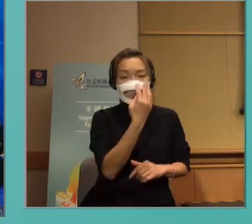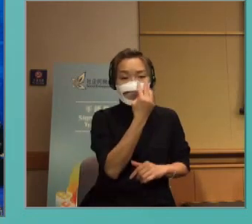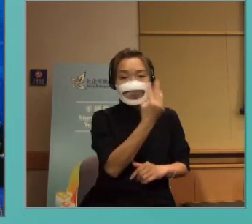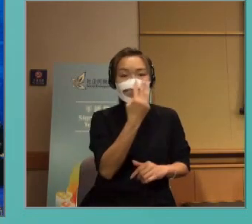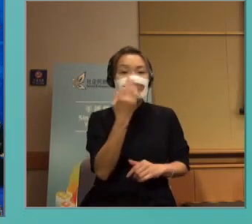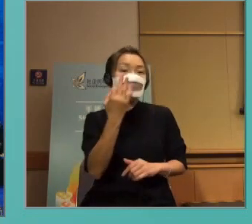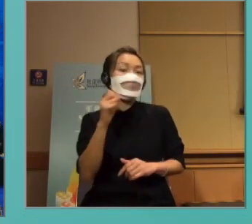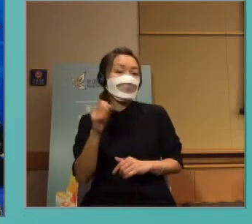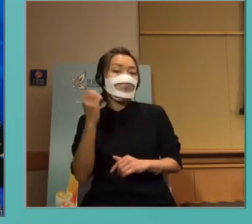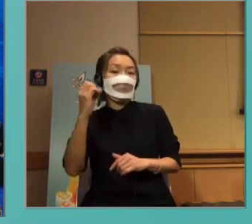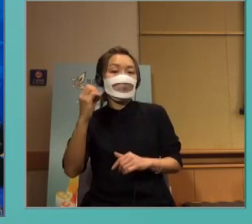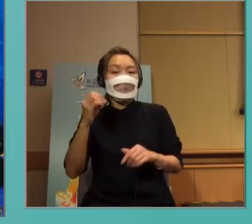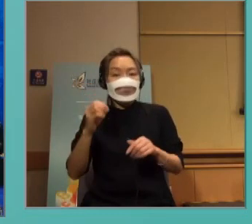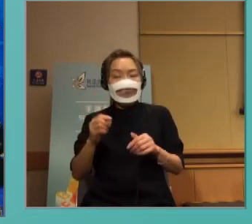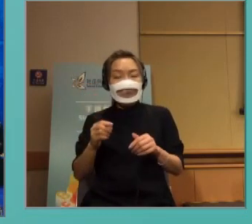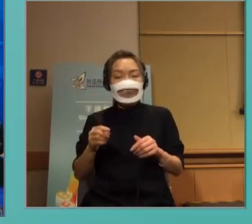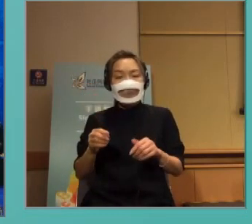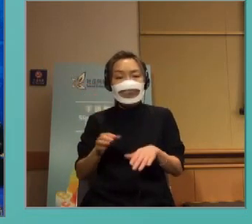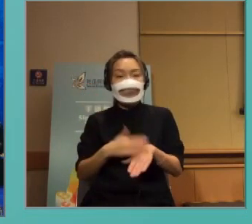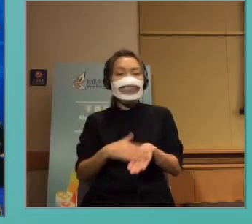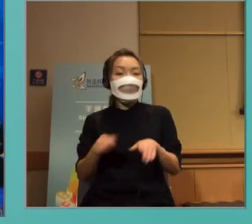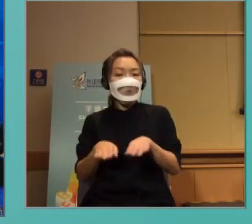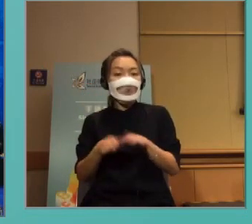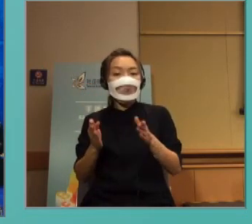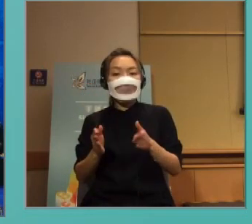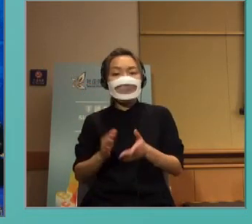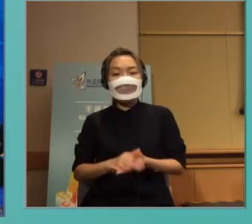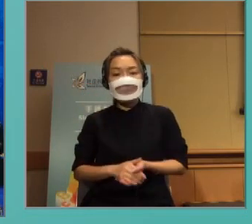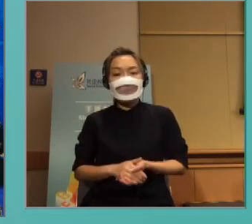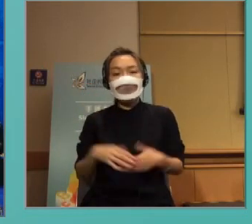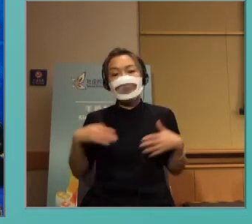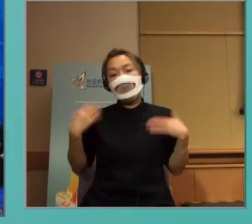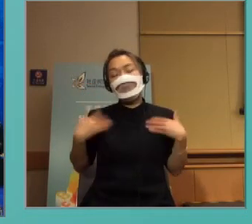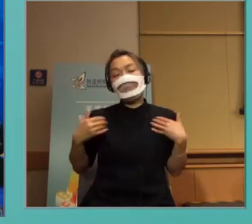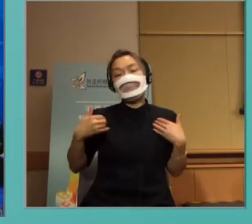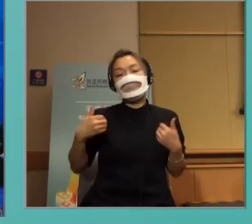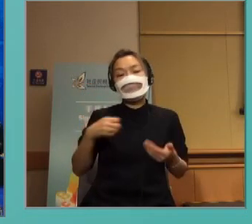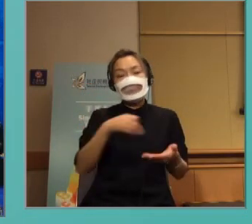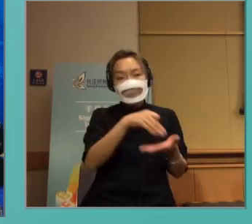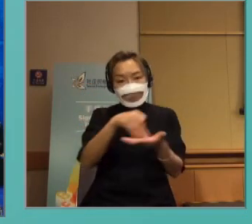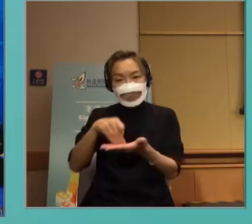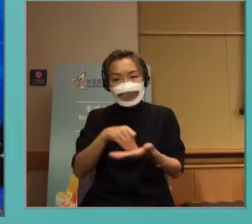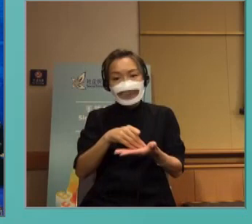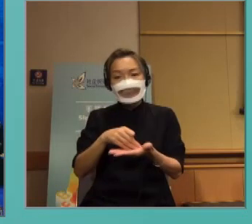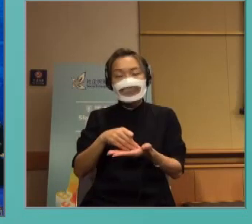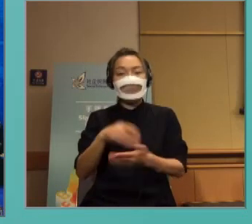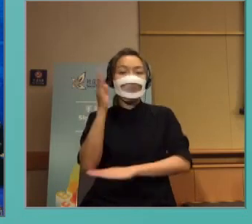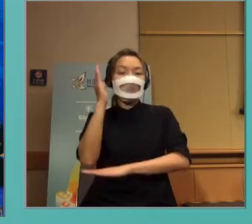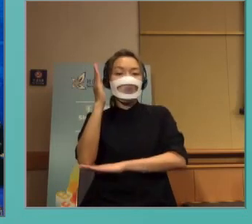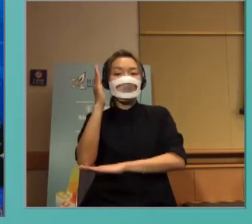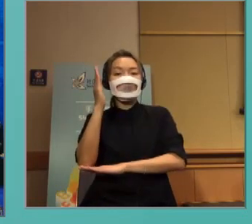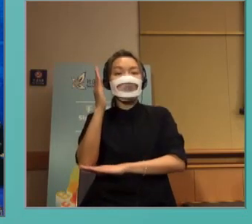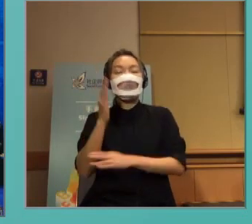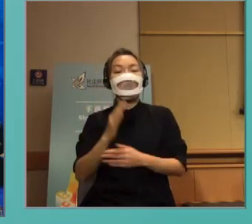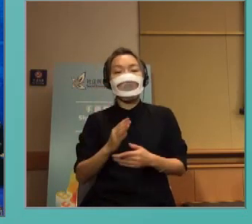and I was thinking I would not have this crowd, would have fewer people turning up, so this is amazing. So thank you so much